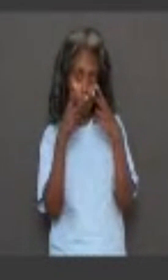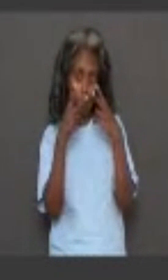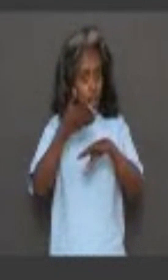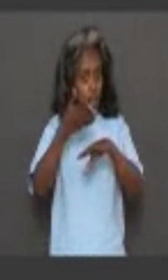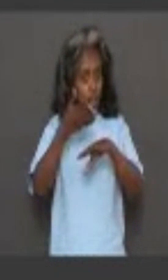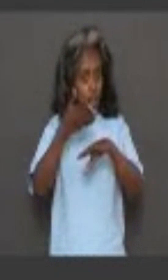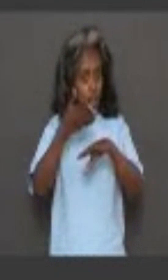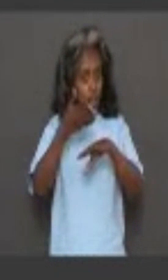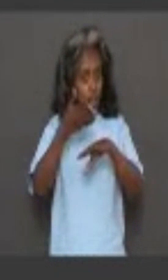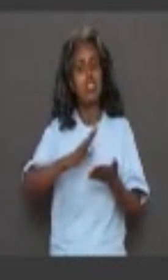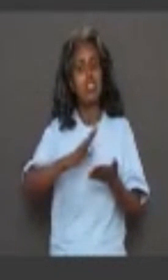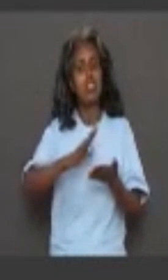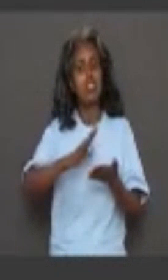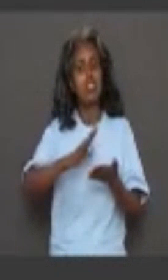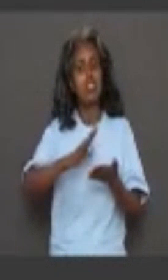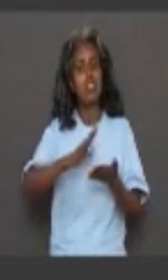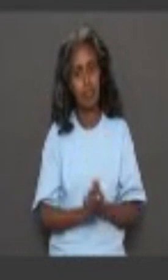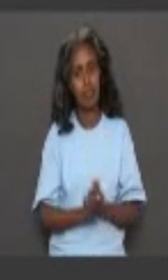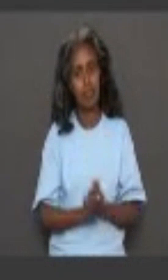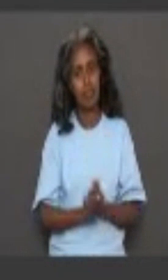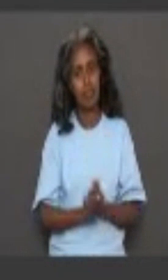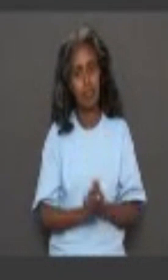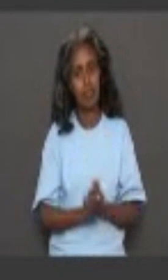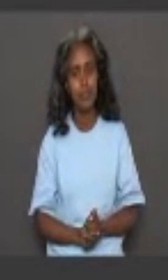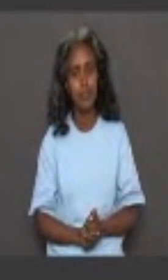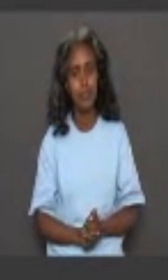work after the lesson.